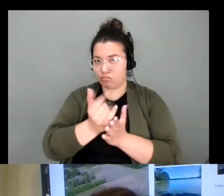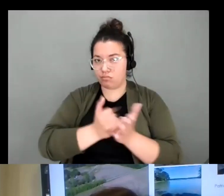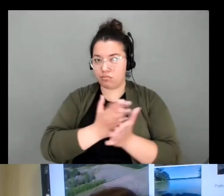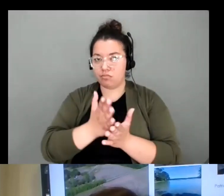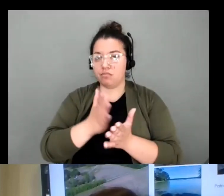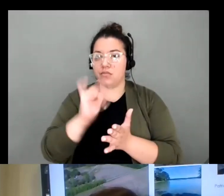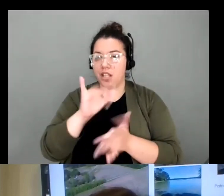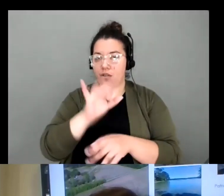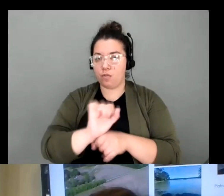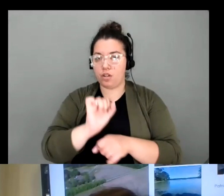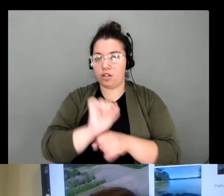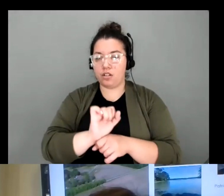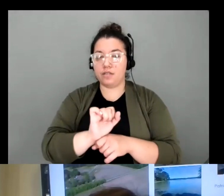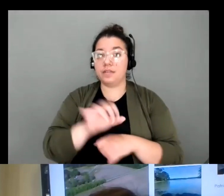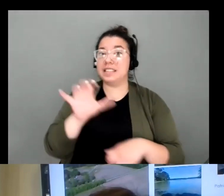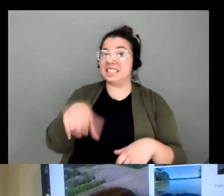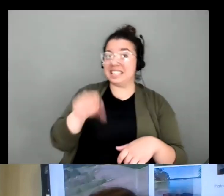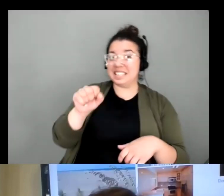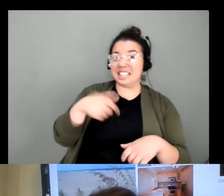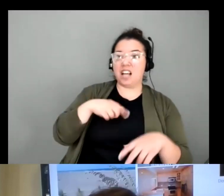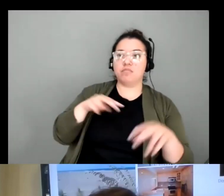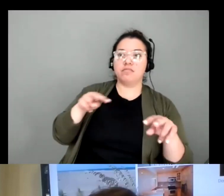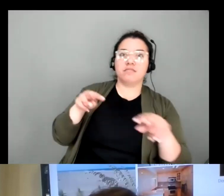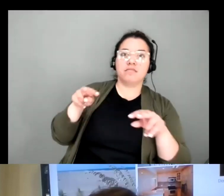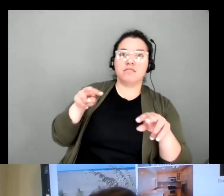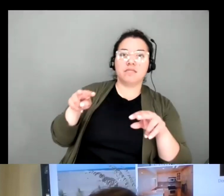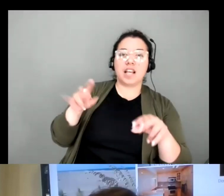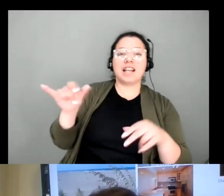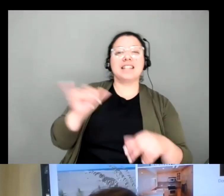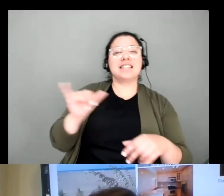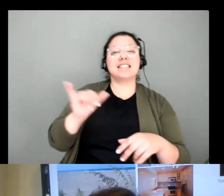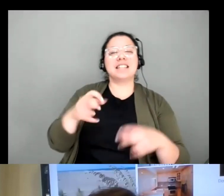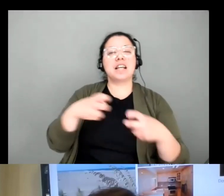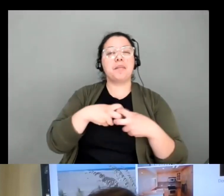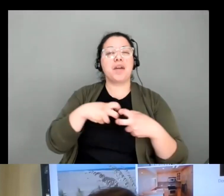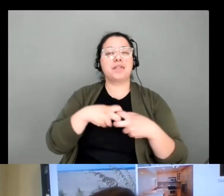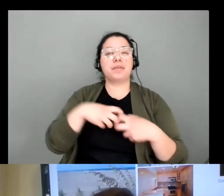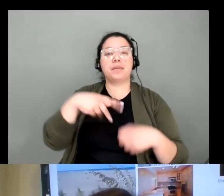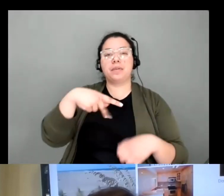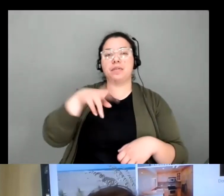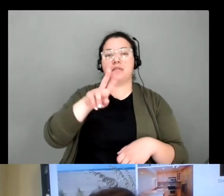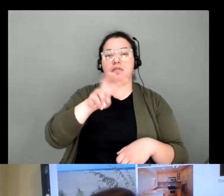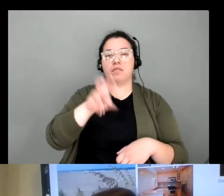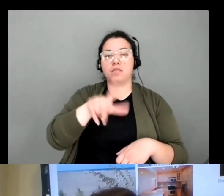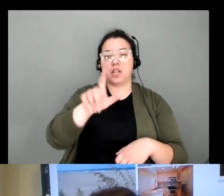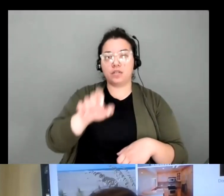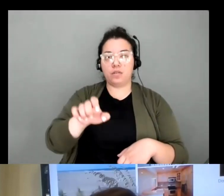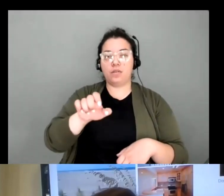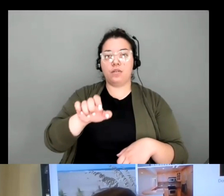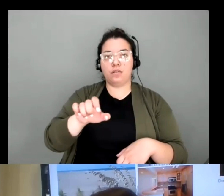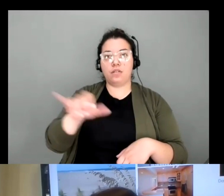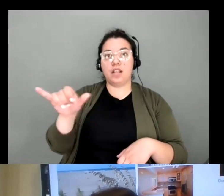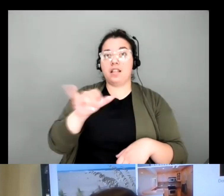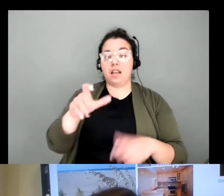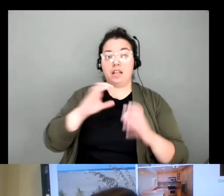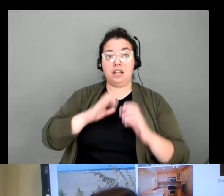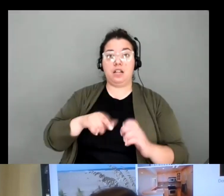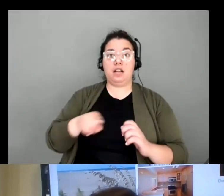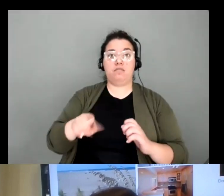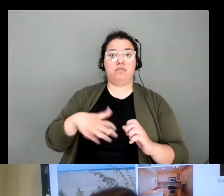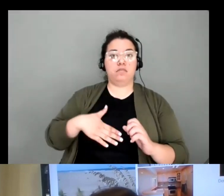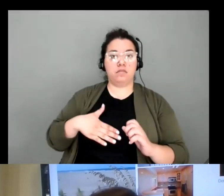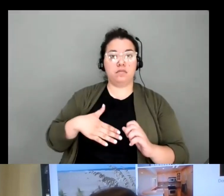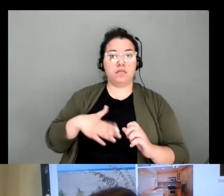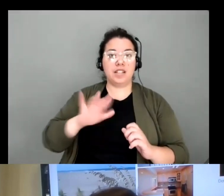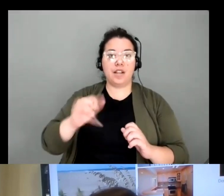from a distance with mortgages, it's almost like solving a puzzle every time. The client has their own financial